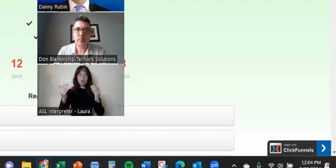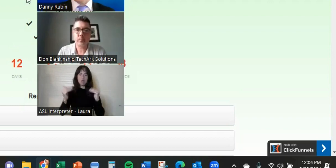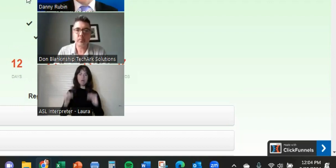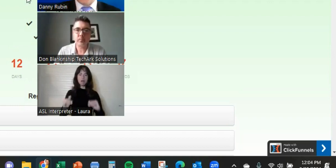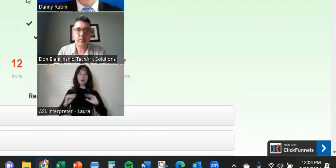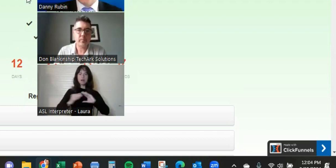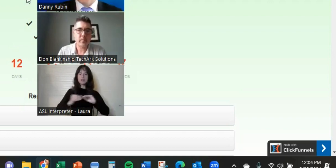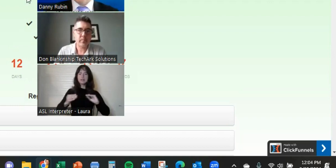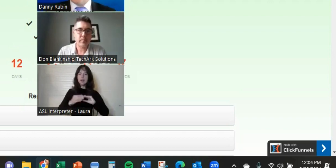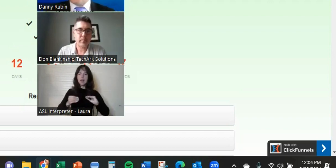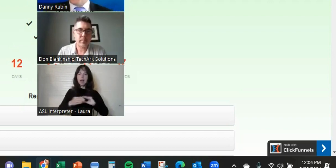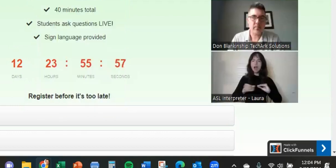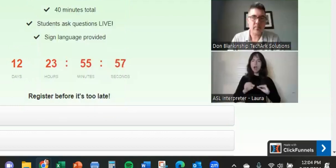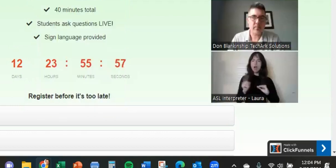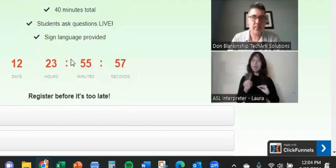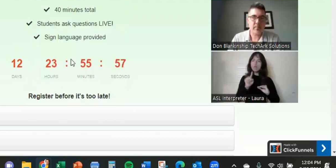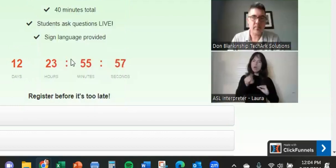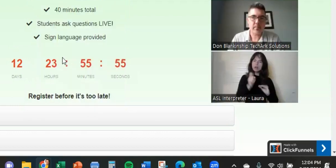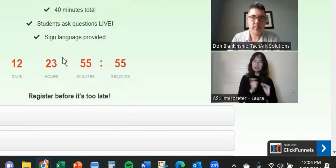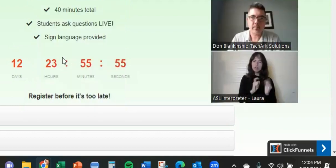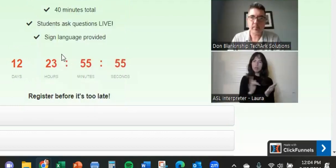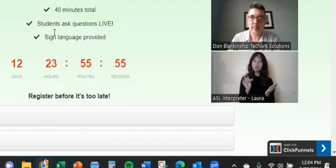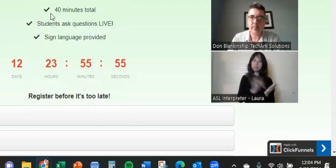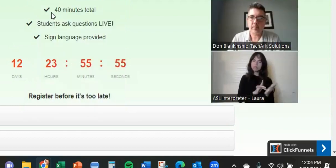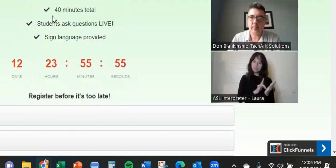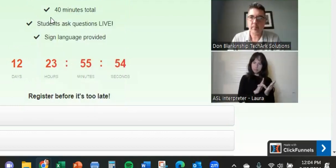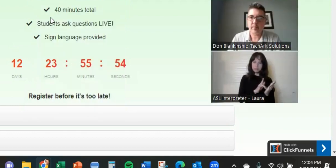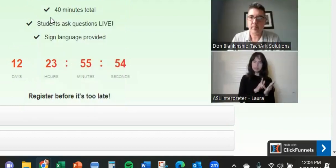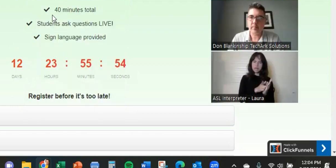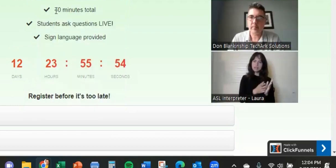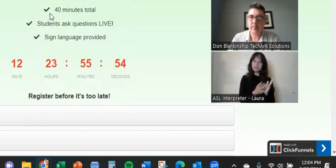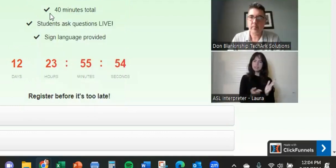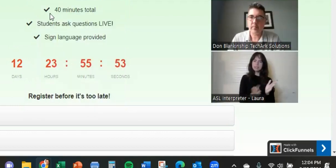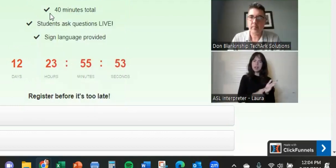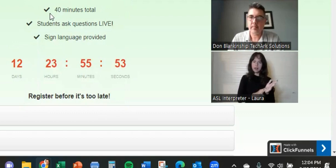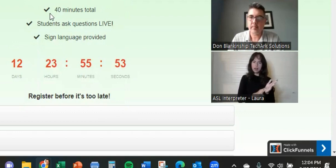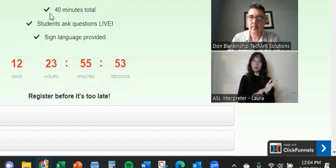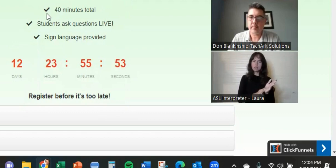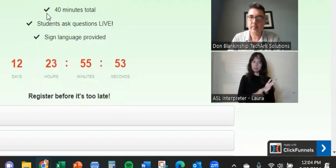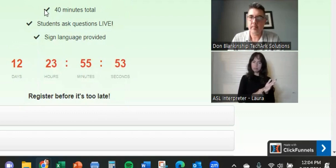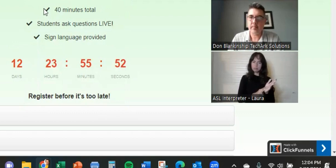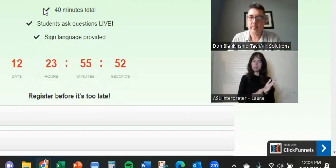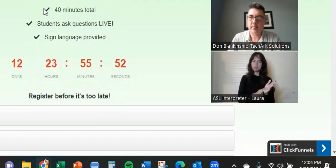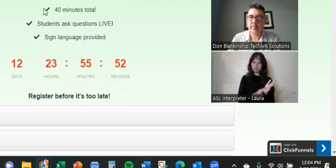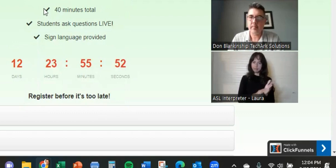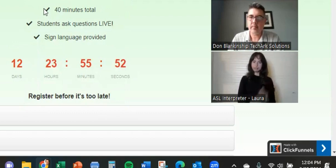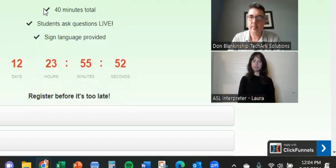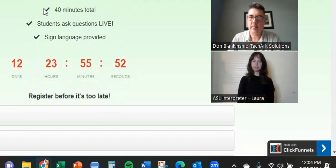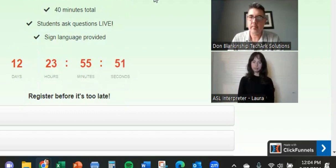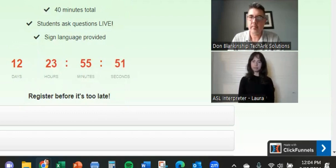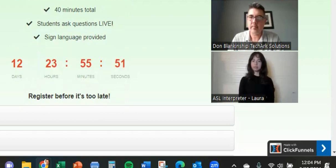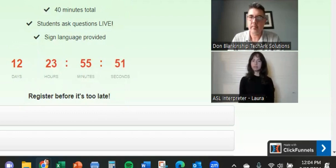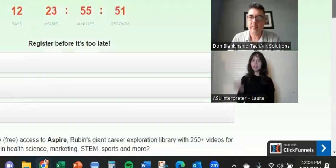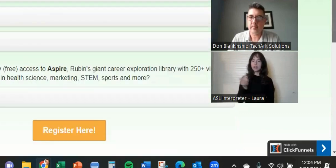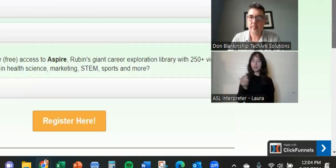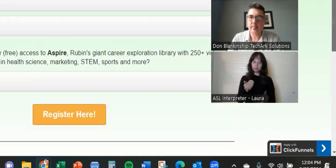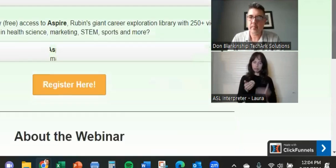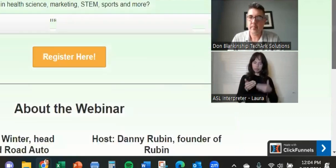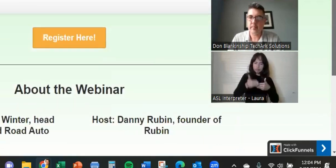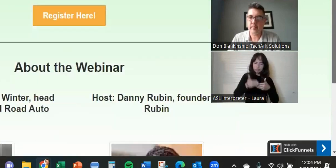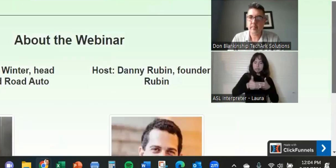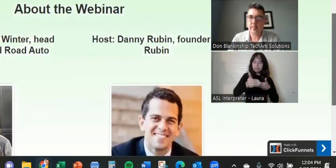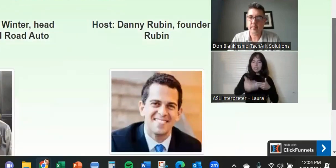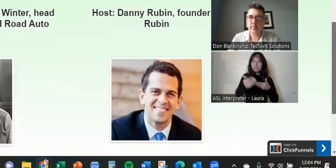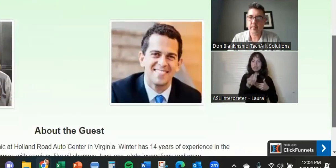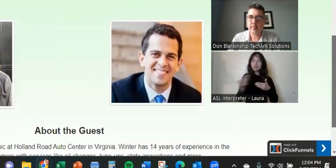to register right now. And it's in a couple of weeks. And we'd love to have you there. So join us for the auto mechanic conversation. The